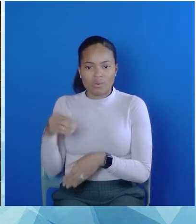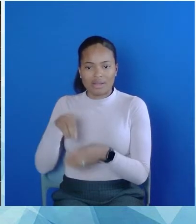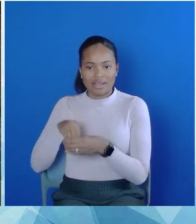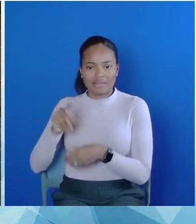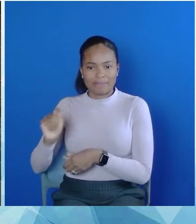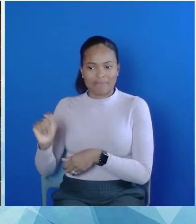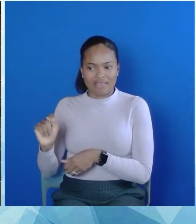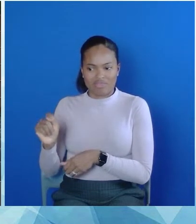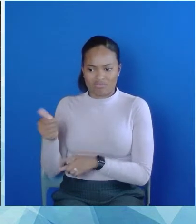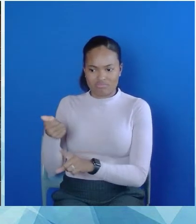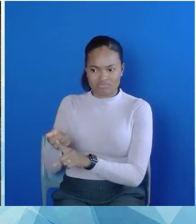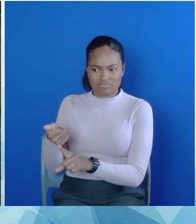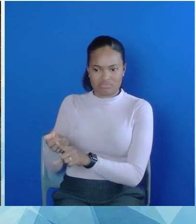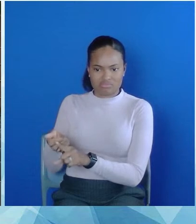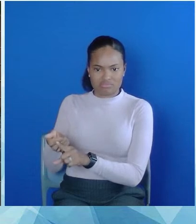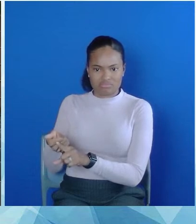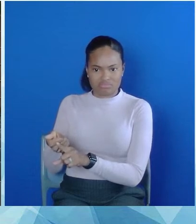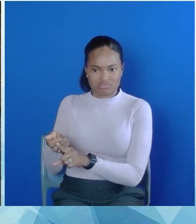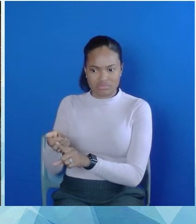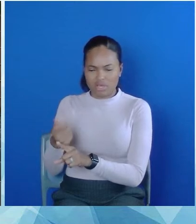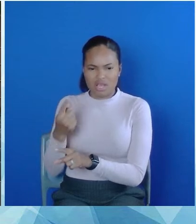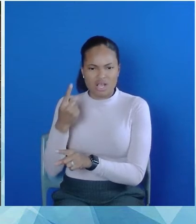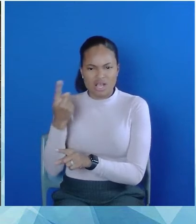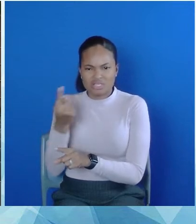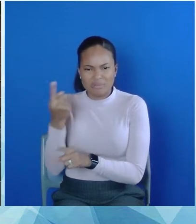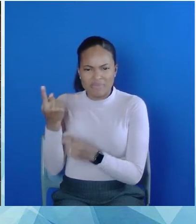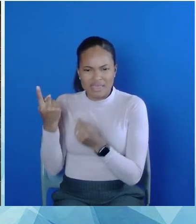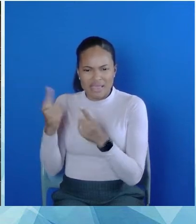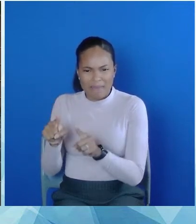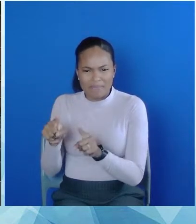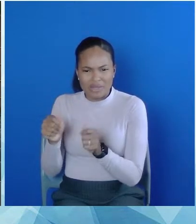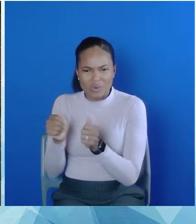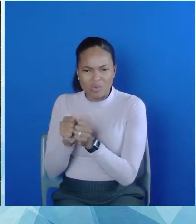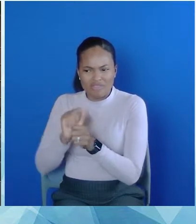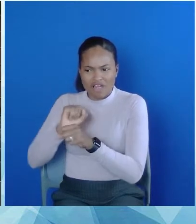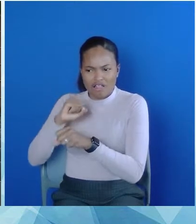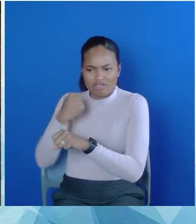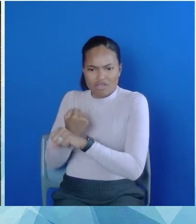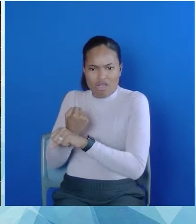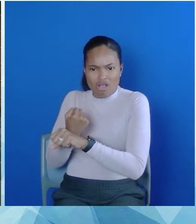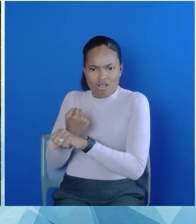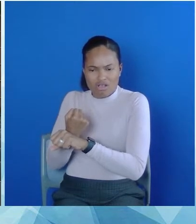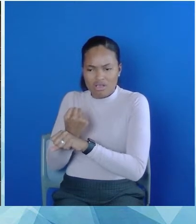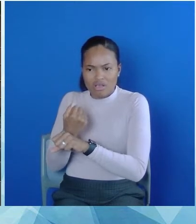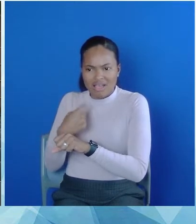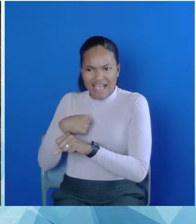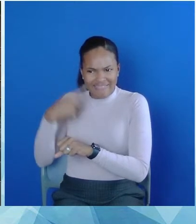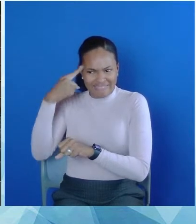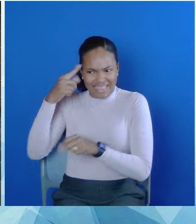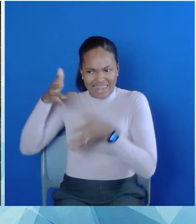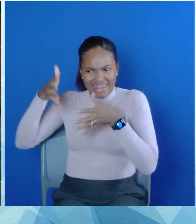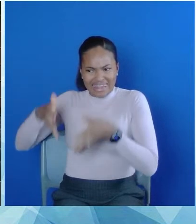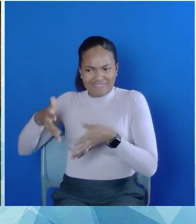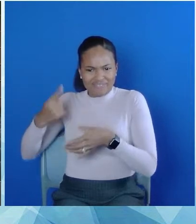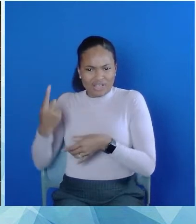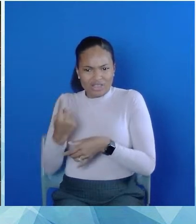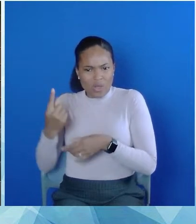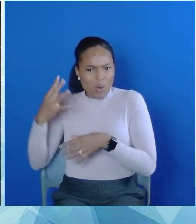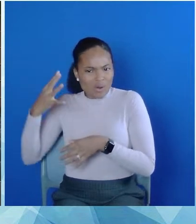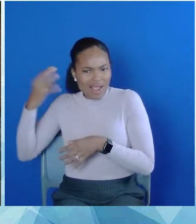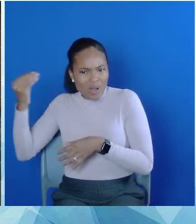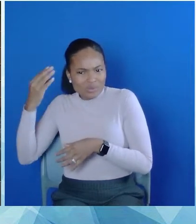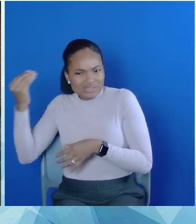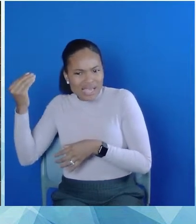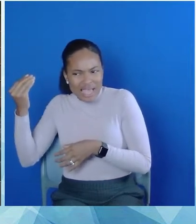his own, and something happened with the metal lock, and he was left on his own, I think outside, because there was some problem